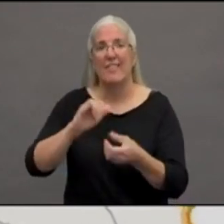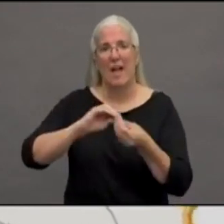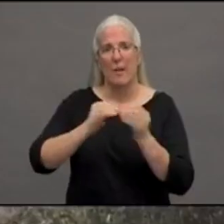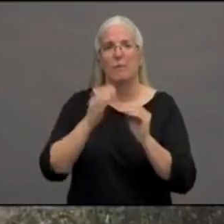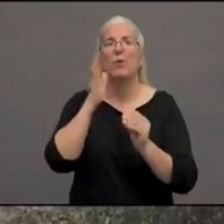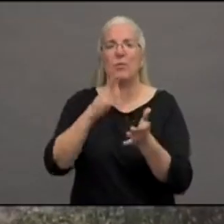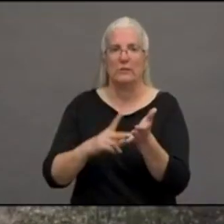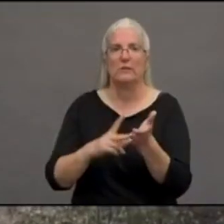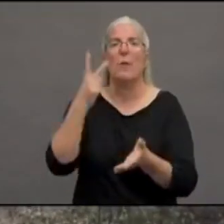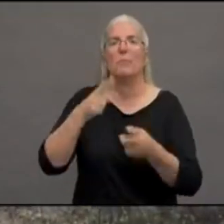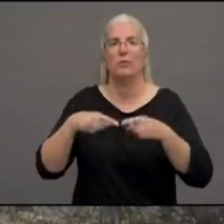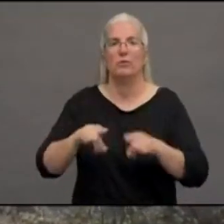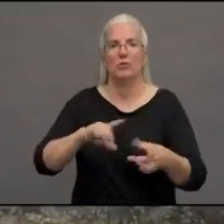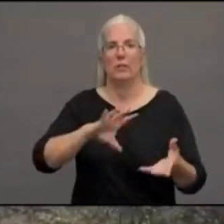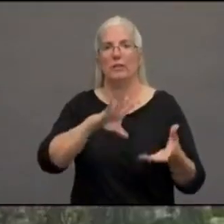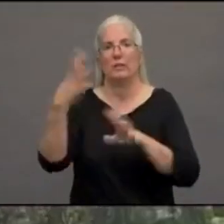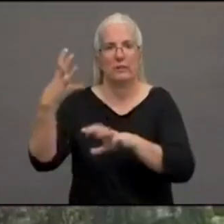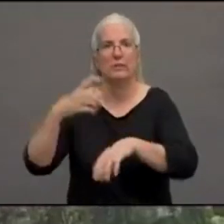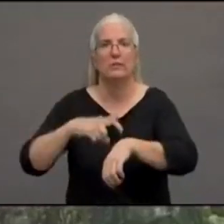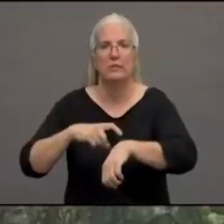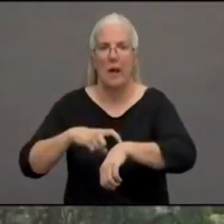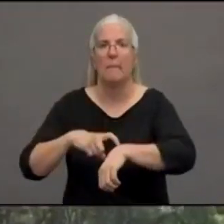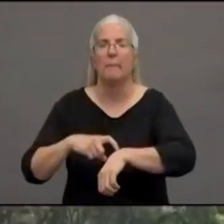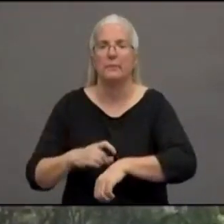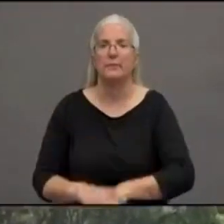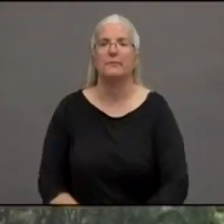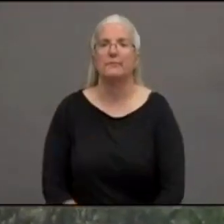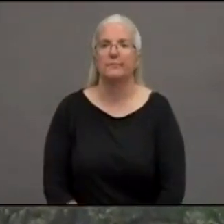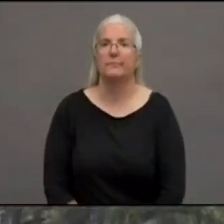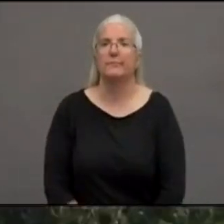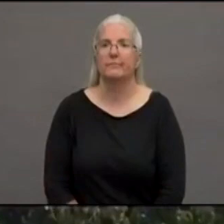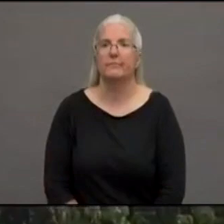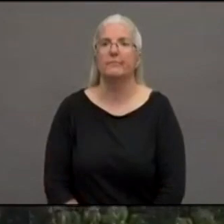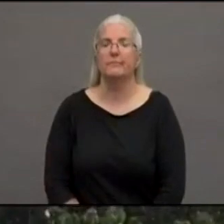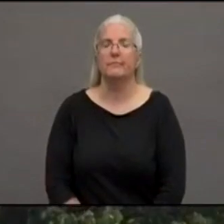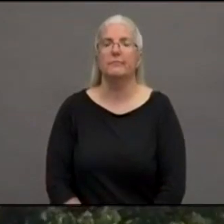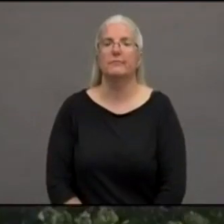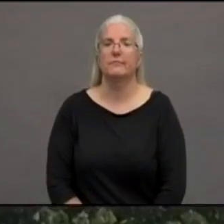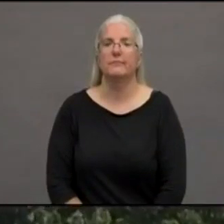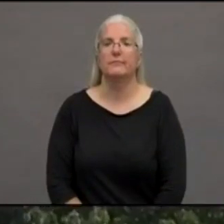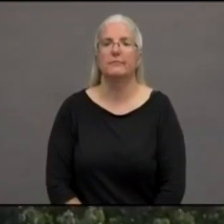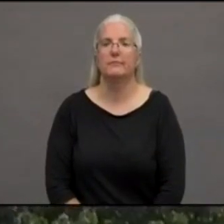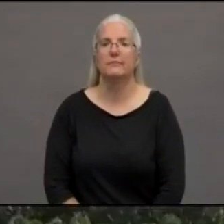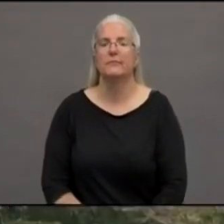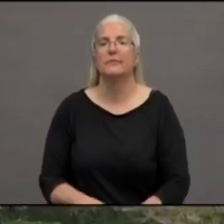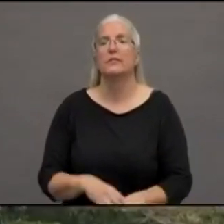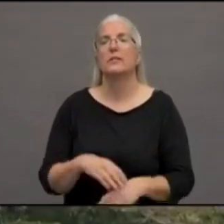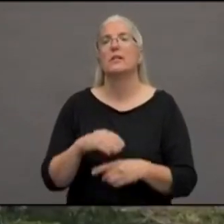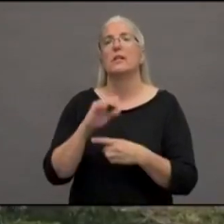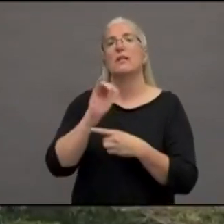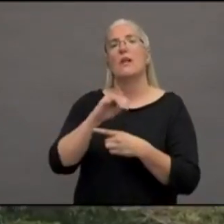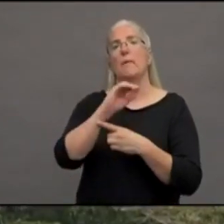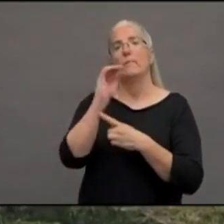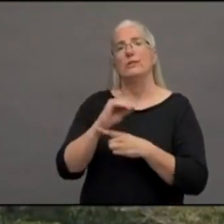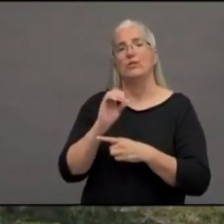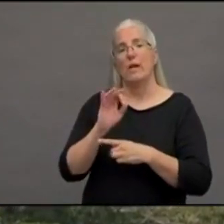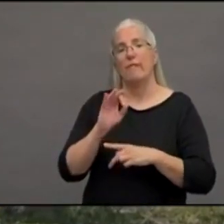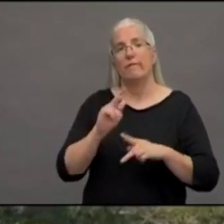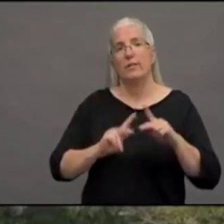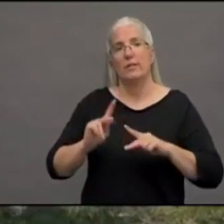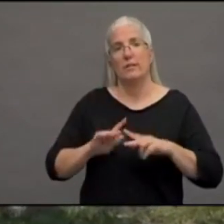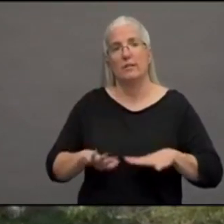while this crisis affects the homeless population, communities across Silicon Valley are also being affected by the growing challenges of food